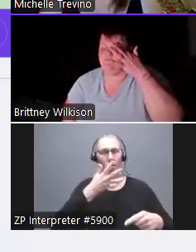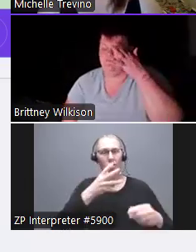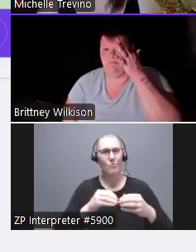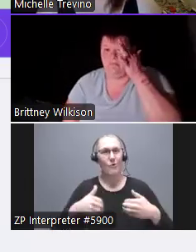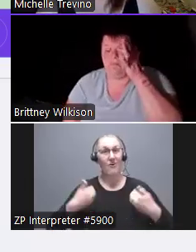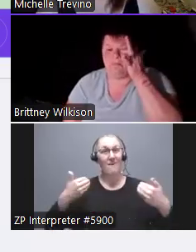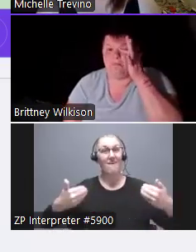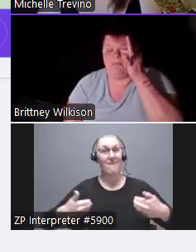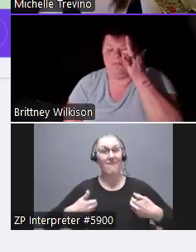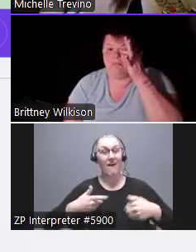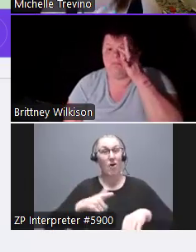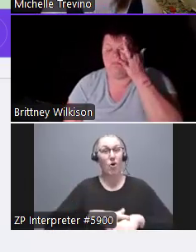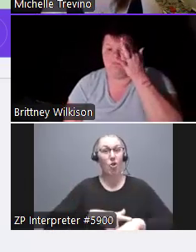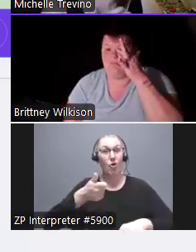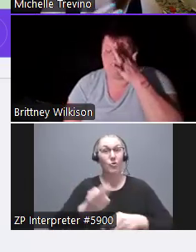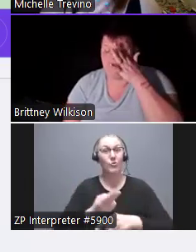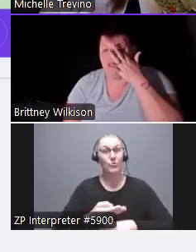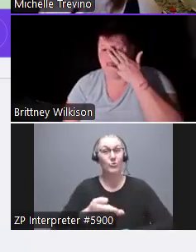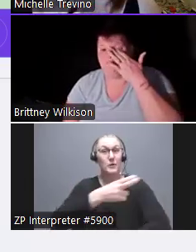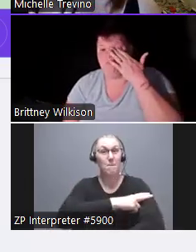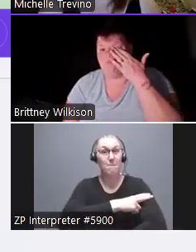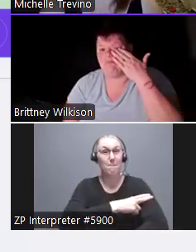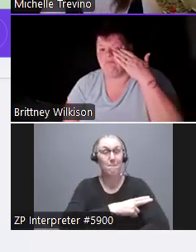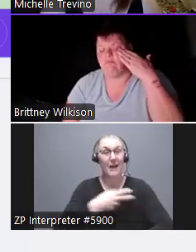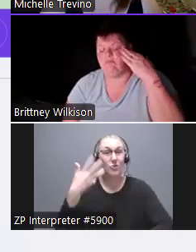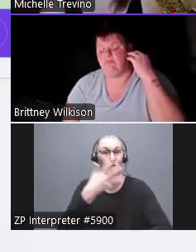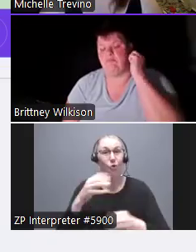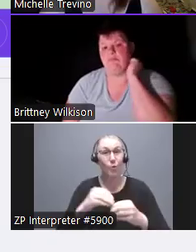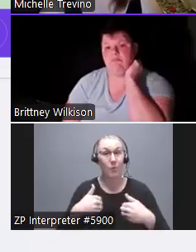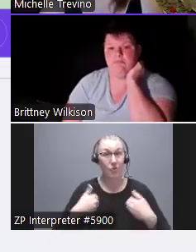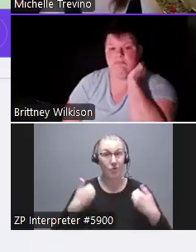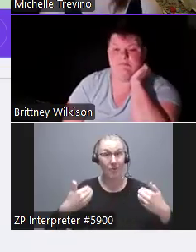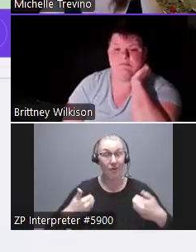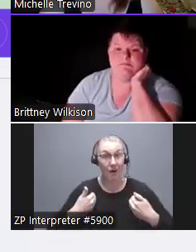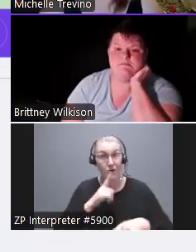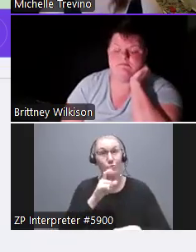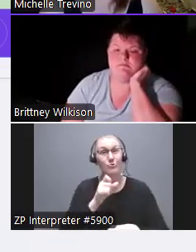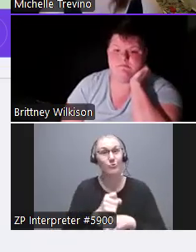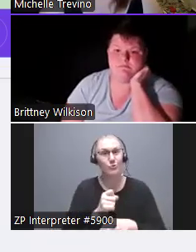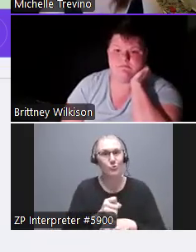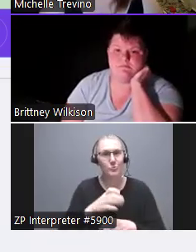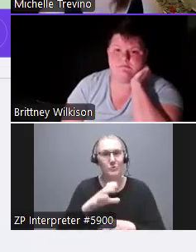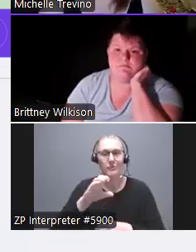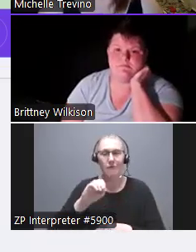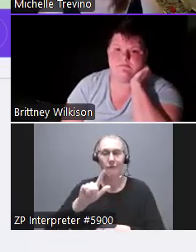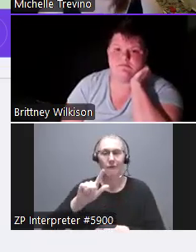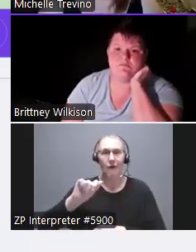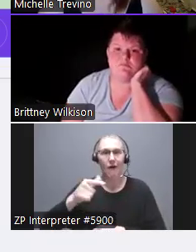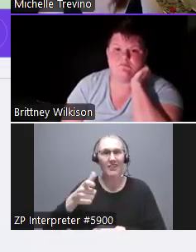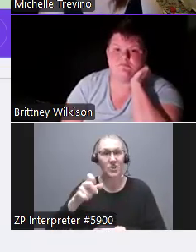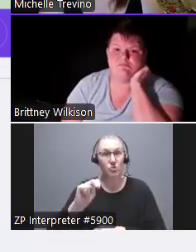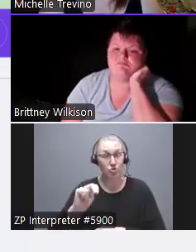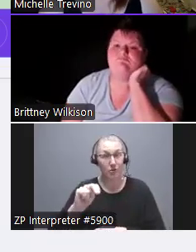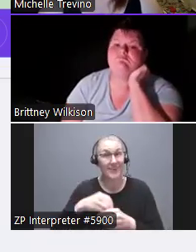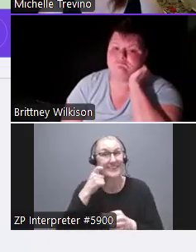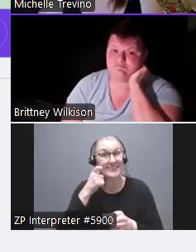they use these patches, it actually makes changes in your collagen. Within 6 months,